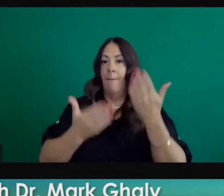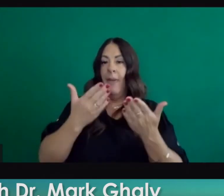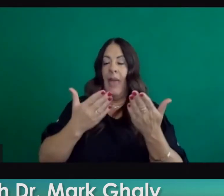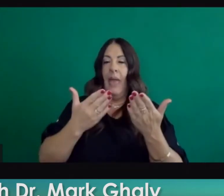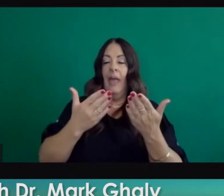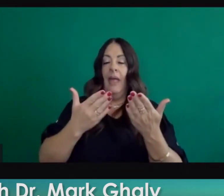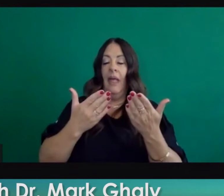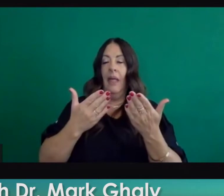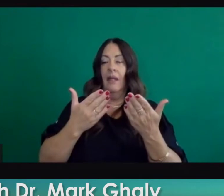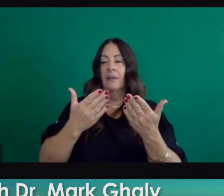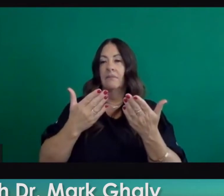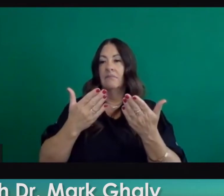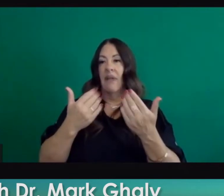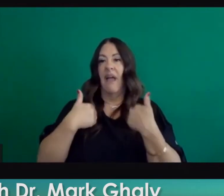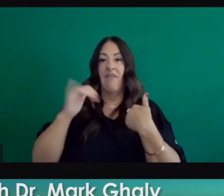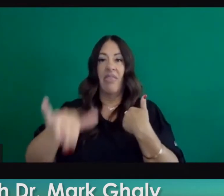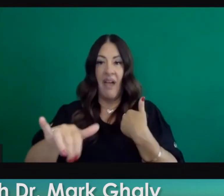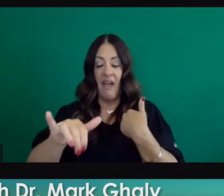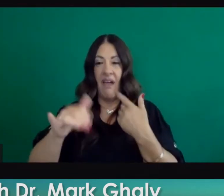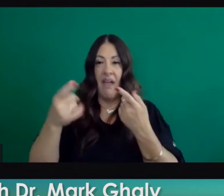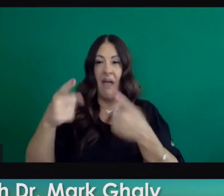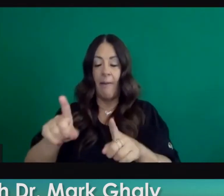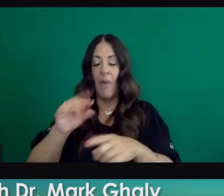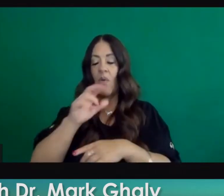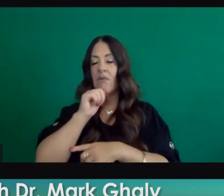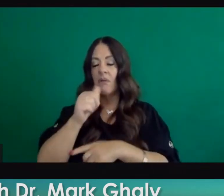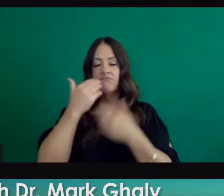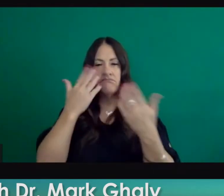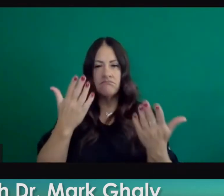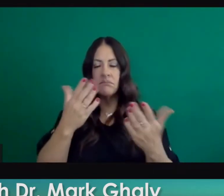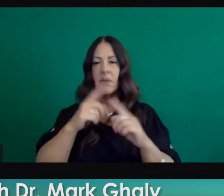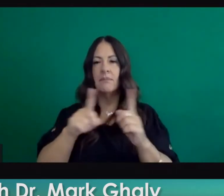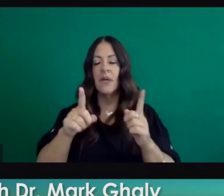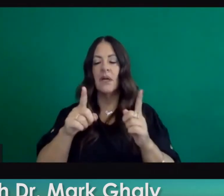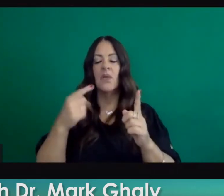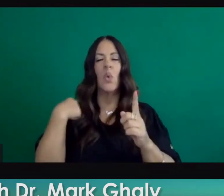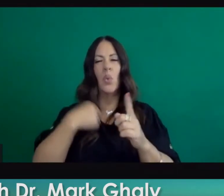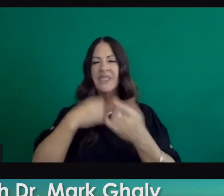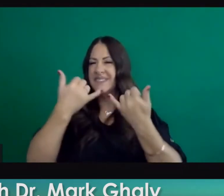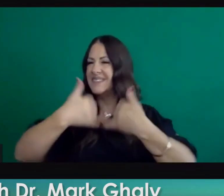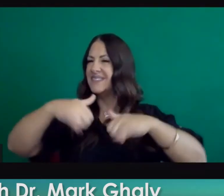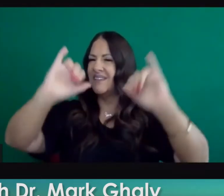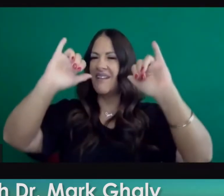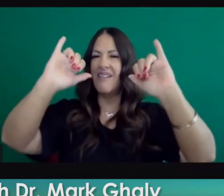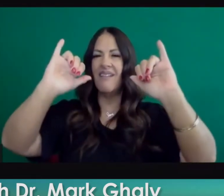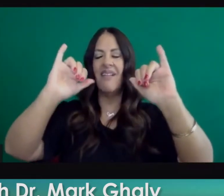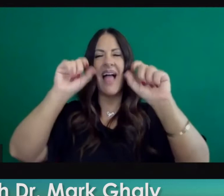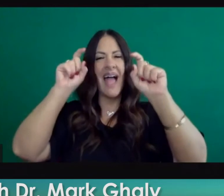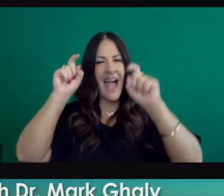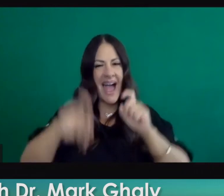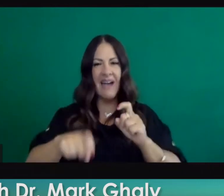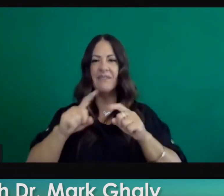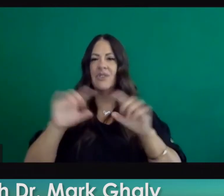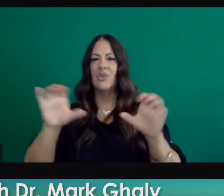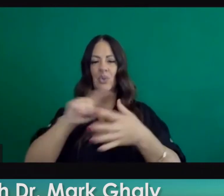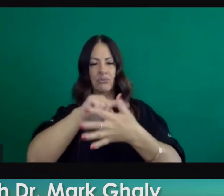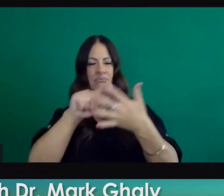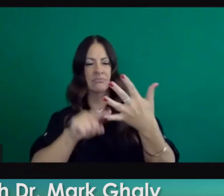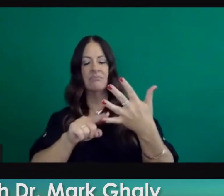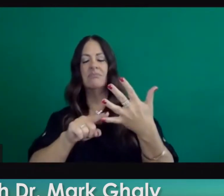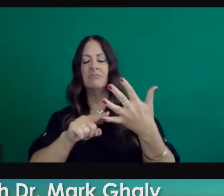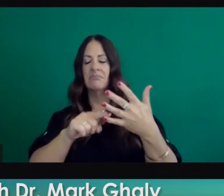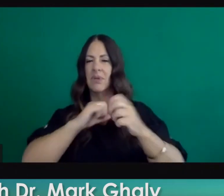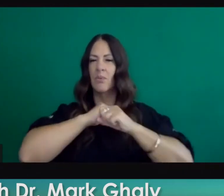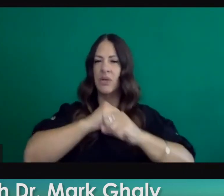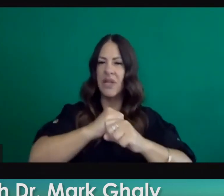it in order for us as Californians to really keep our guard up, do the things we know that make a difference, especially